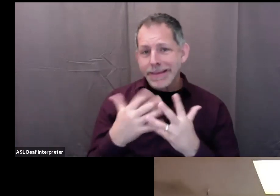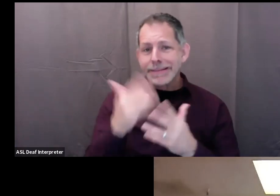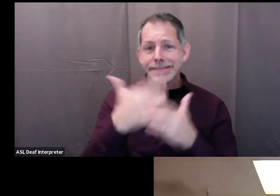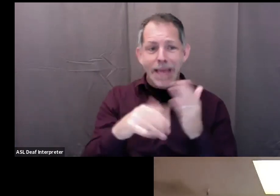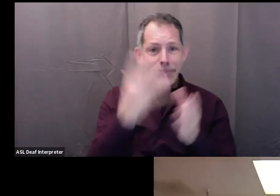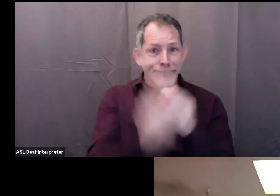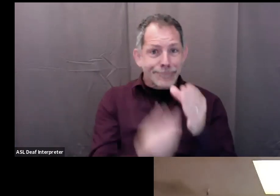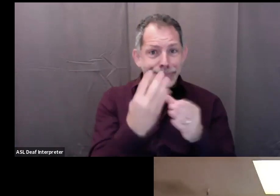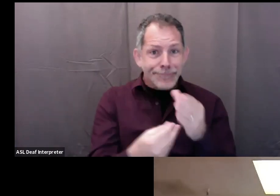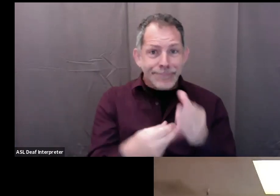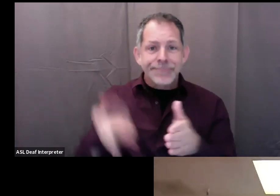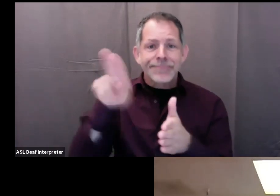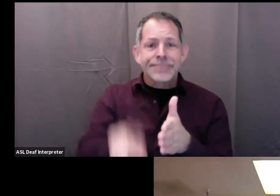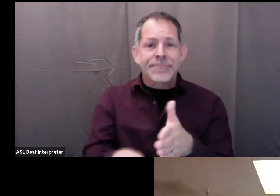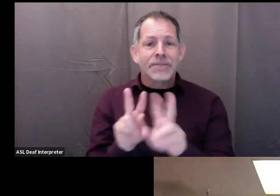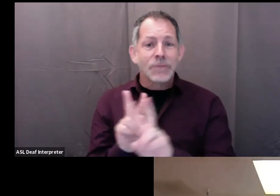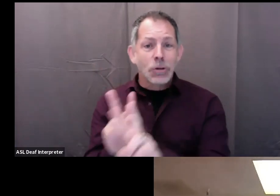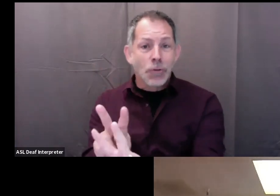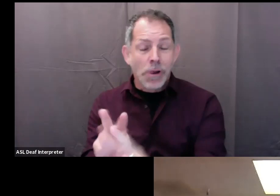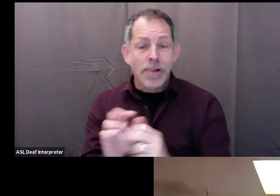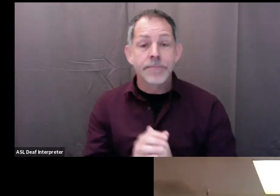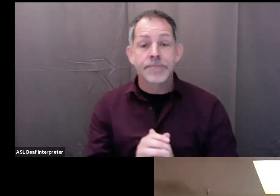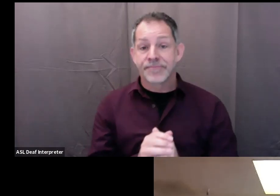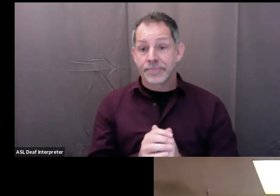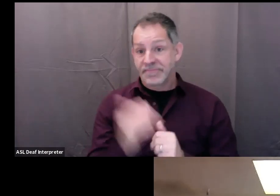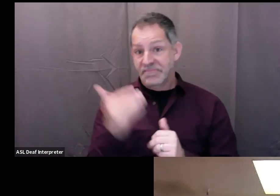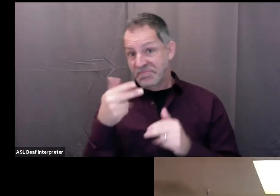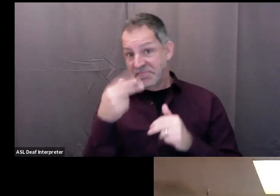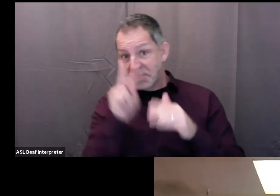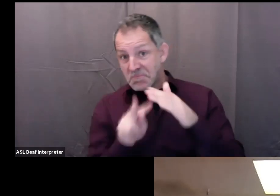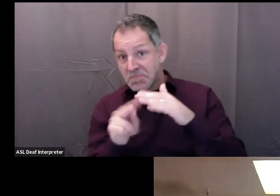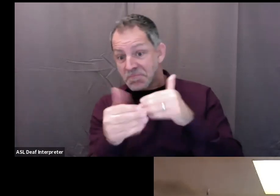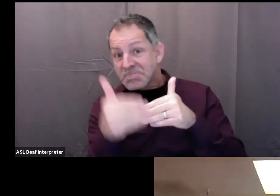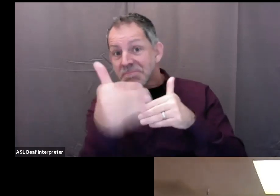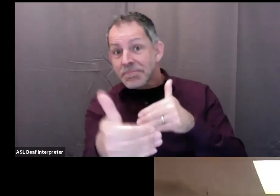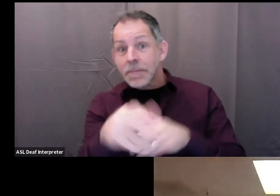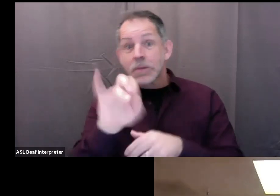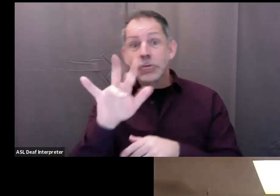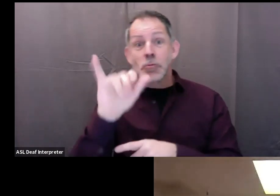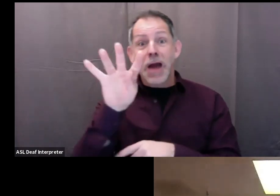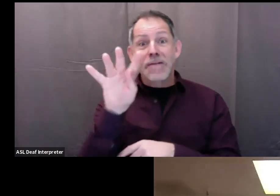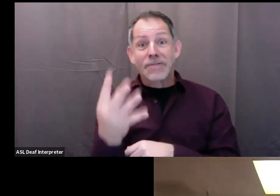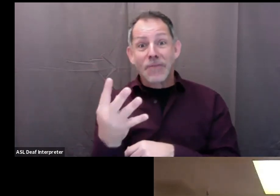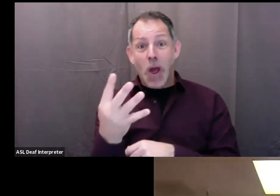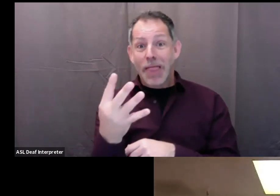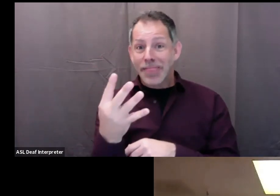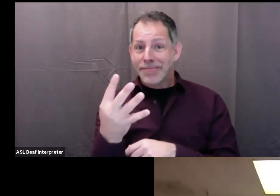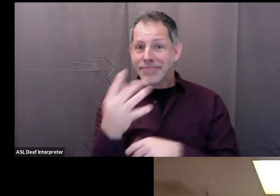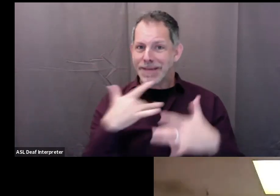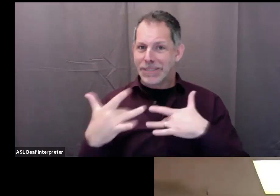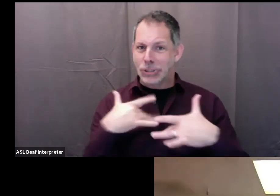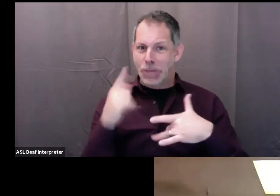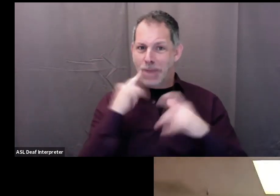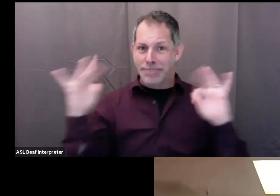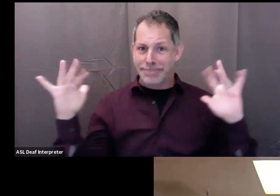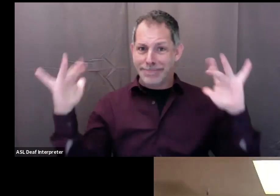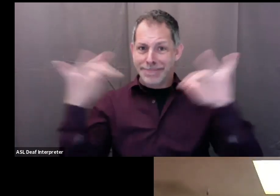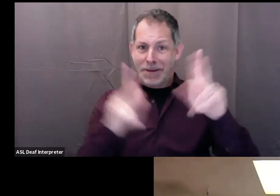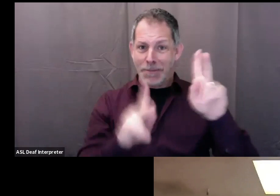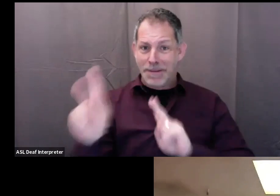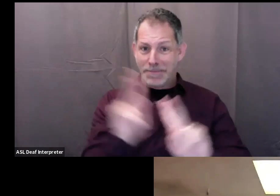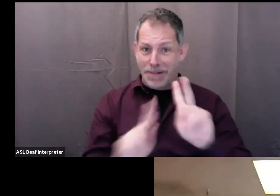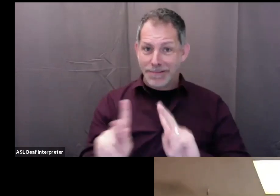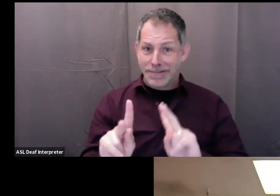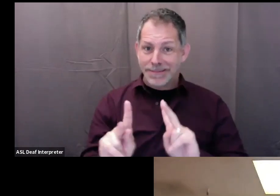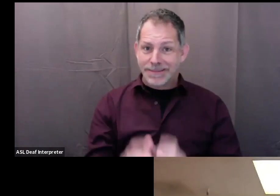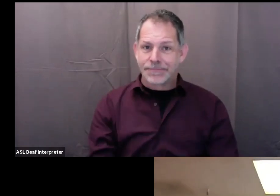July holiday. We really need to make our decisions based on science and good data. So